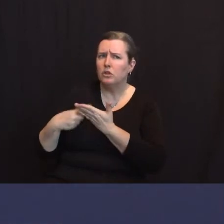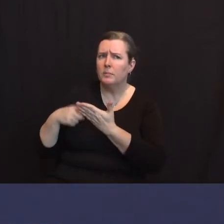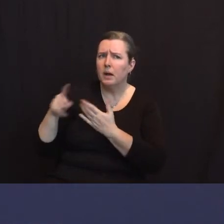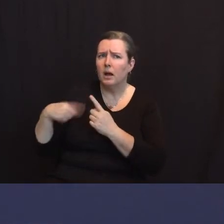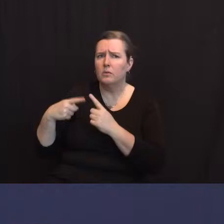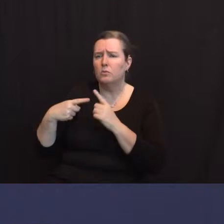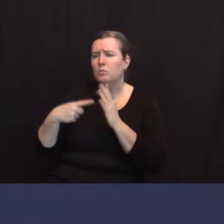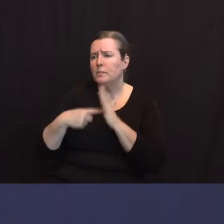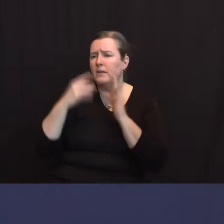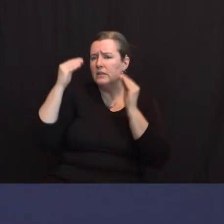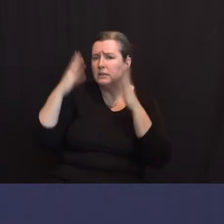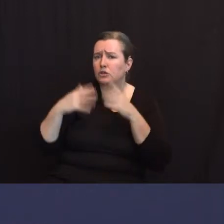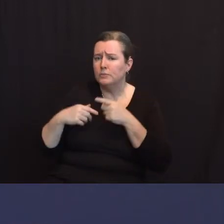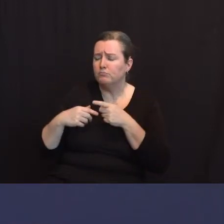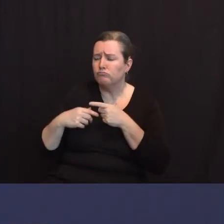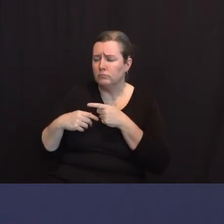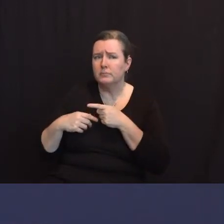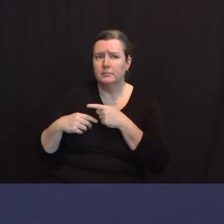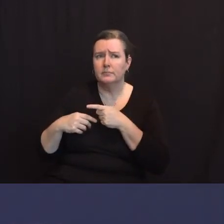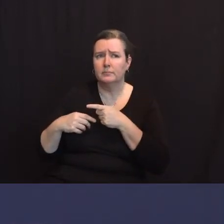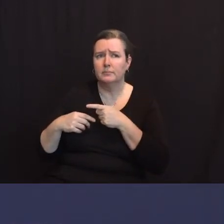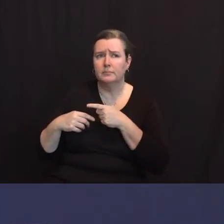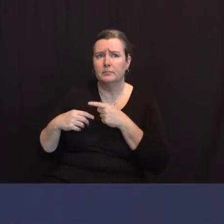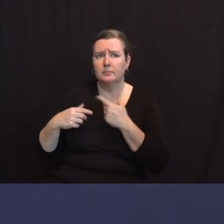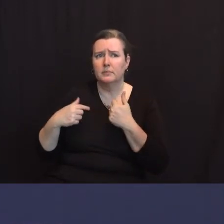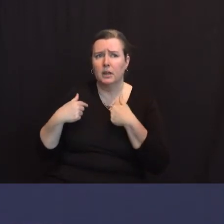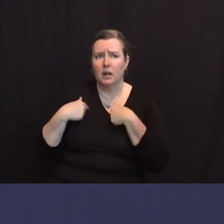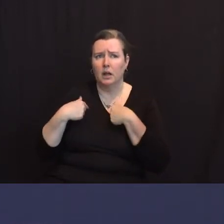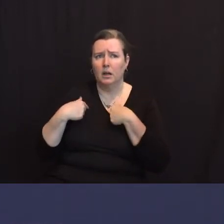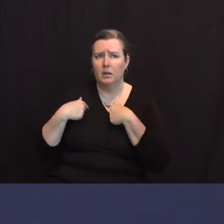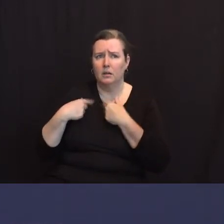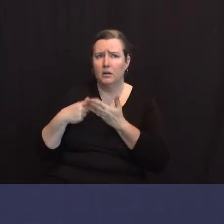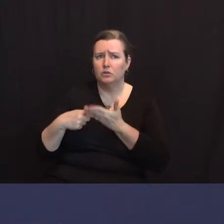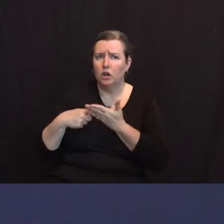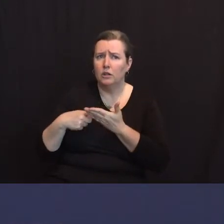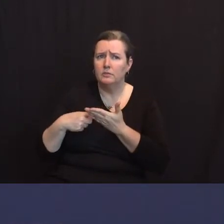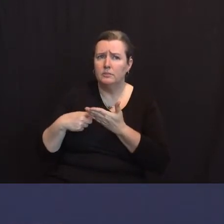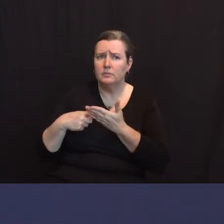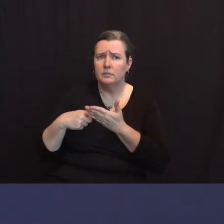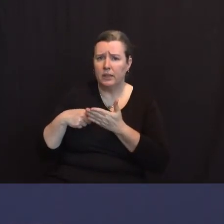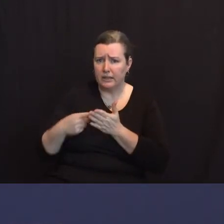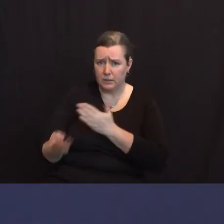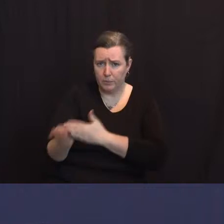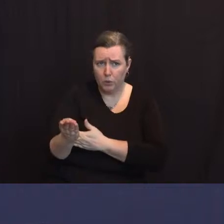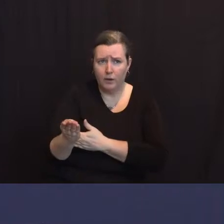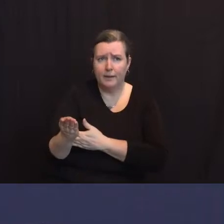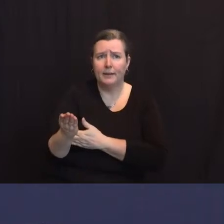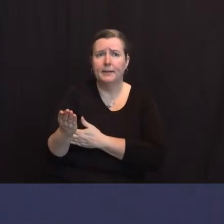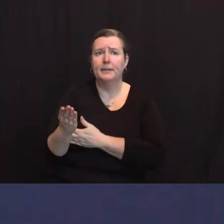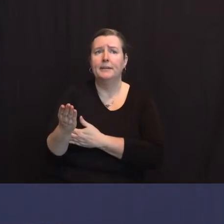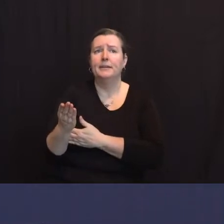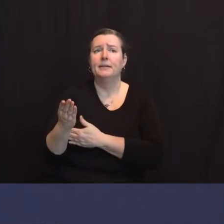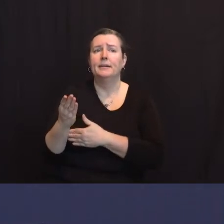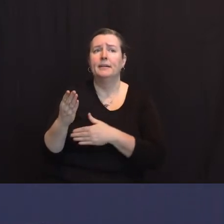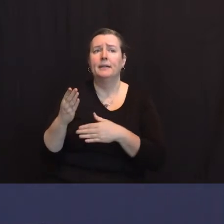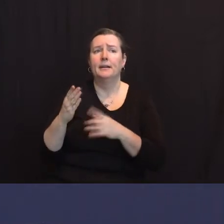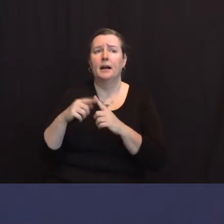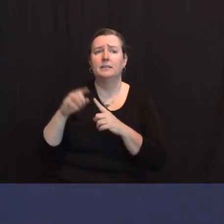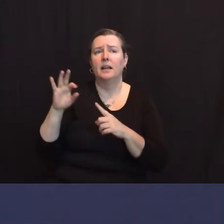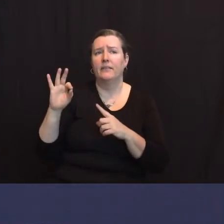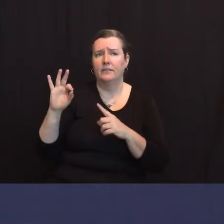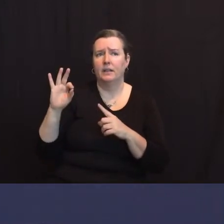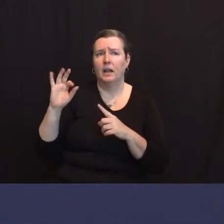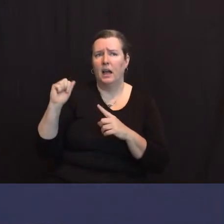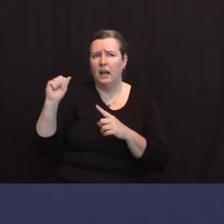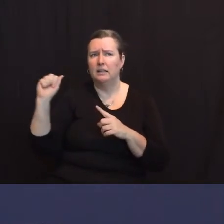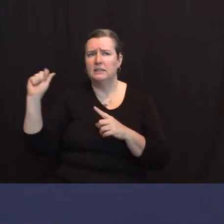NJEA leadership this morning. Also heard from the AFT leadership on a more of a private matter. You can't just say,